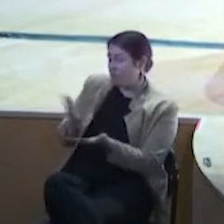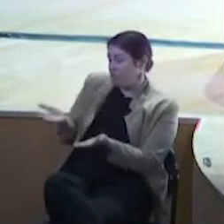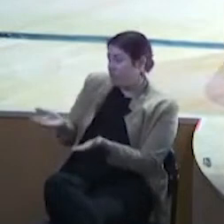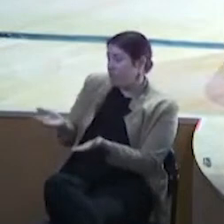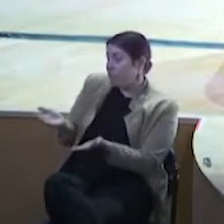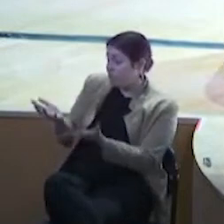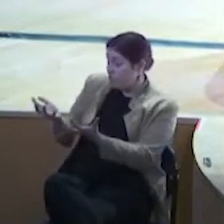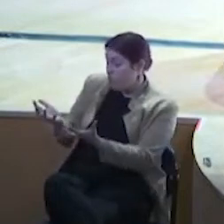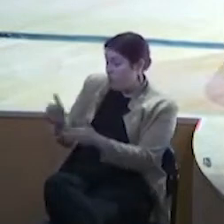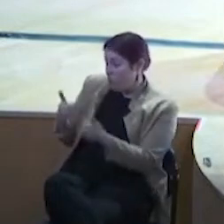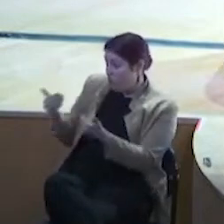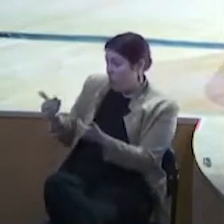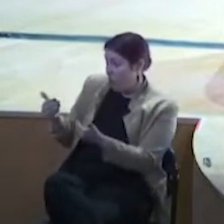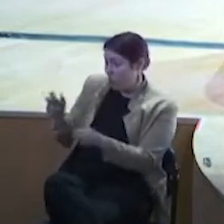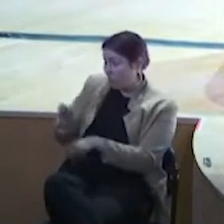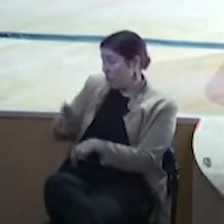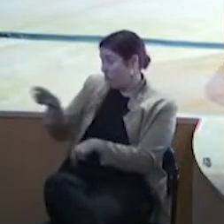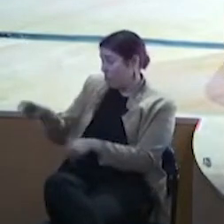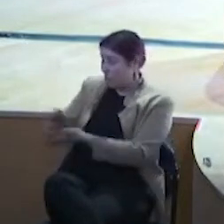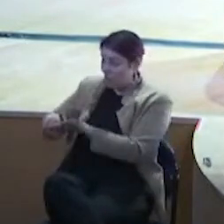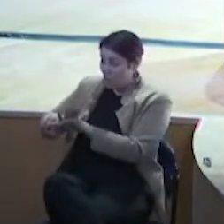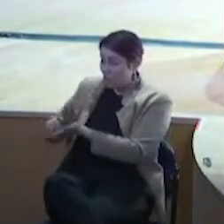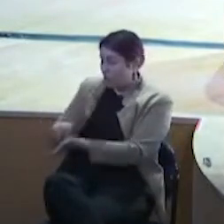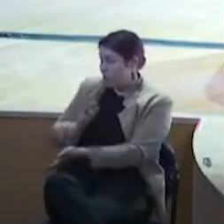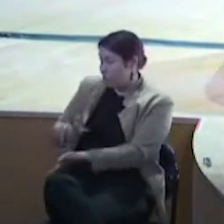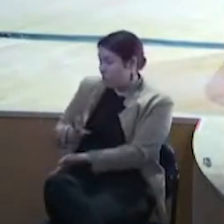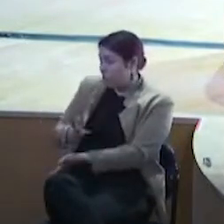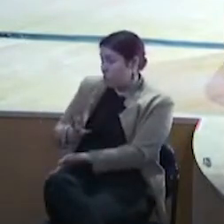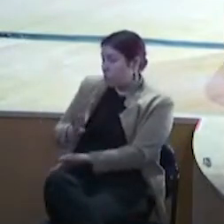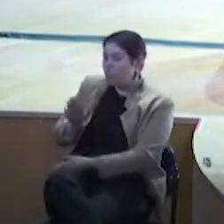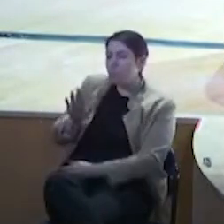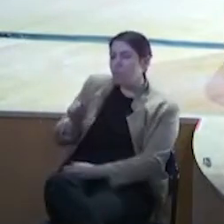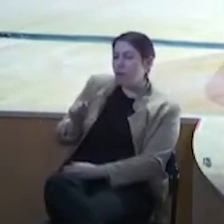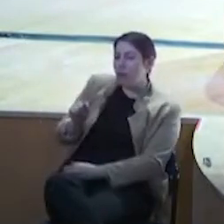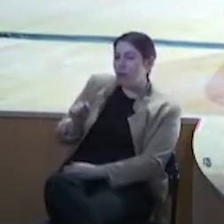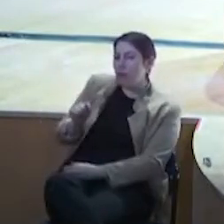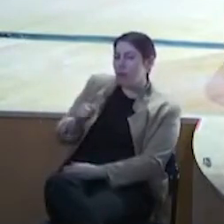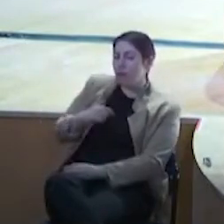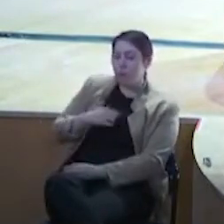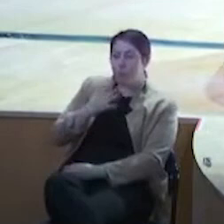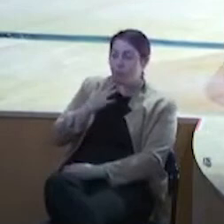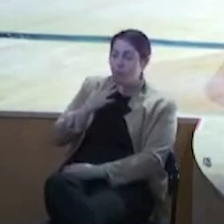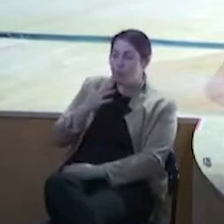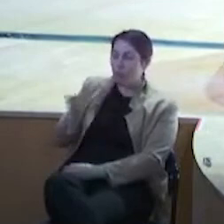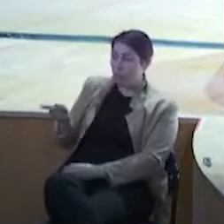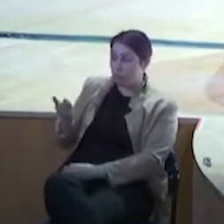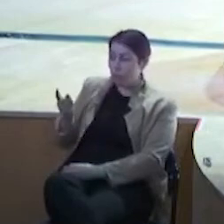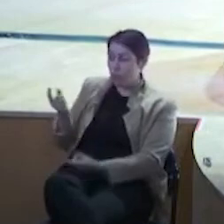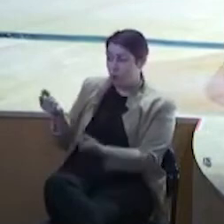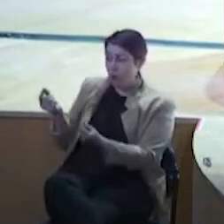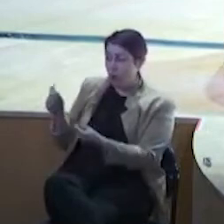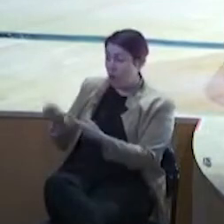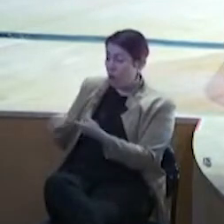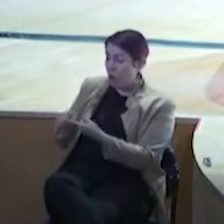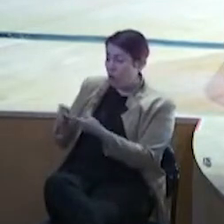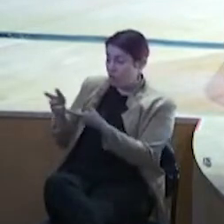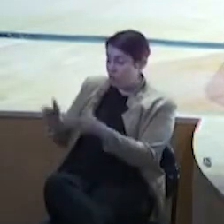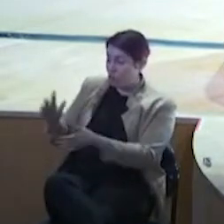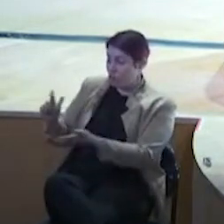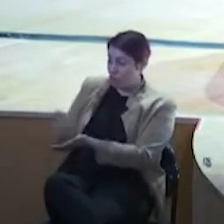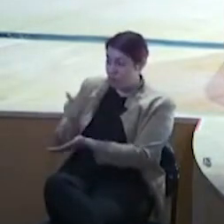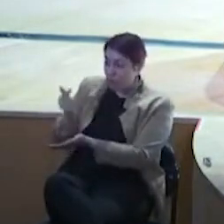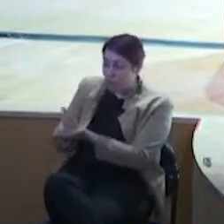that's what you want to do. But what I would like to see you do is once you get your